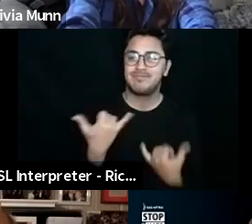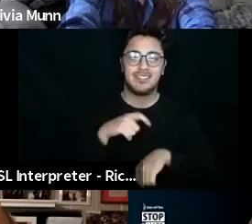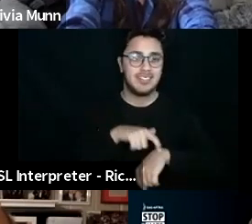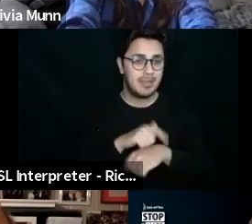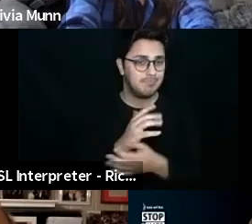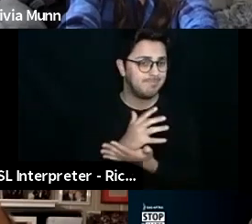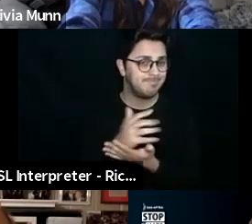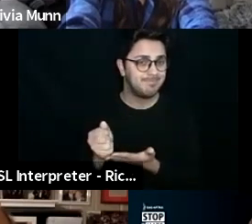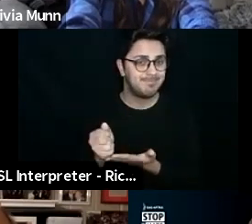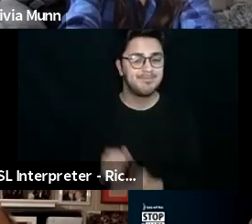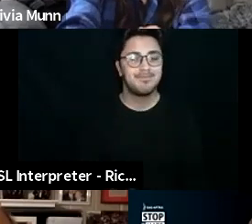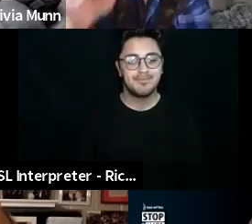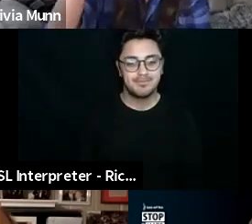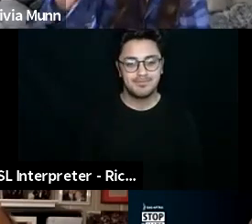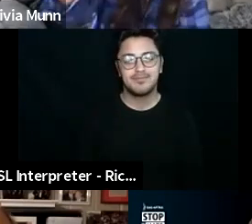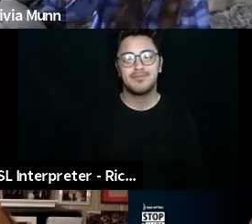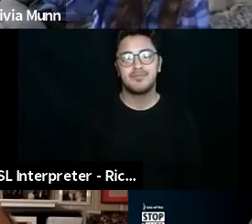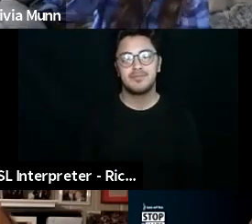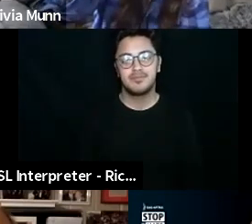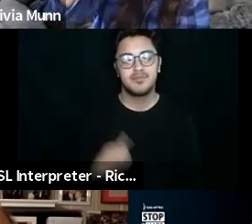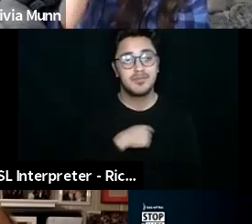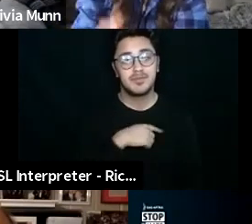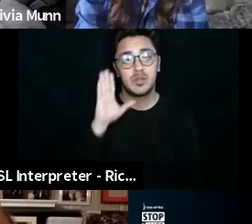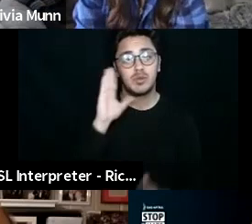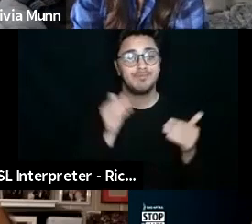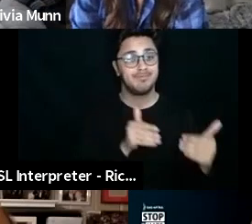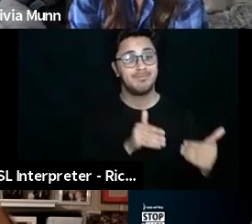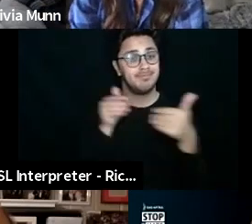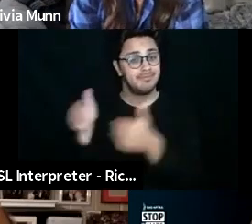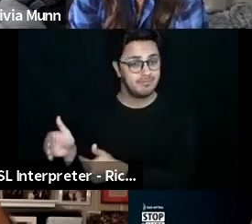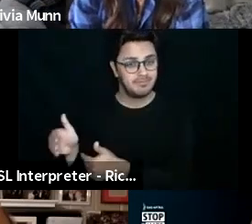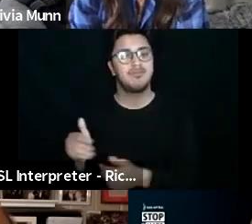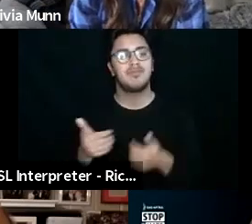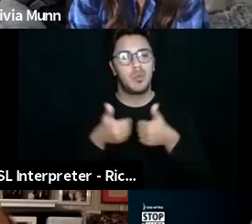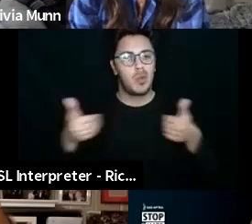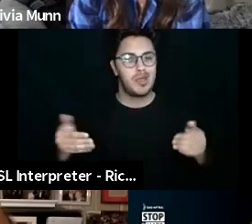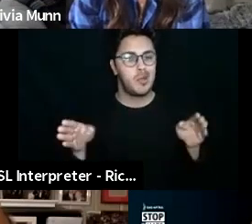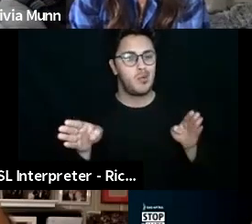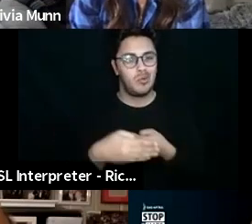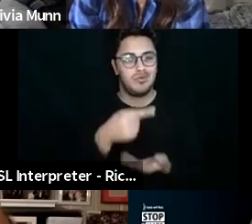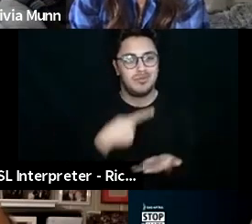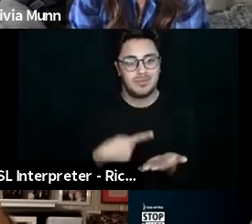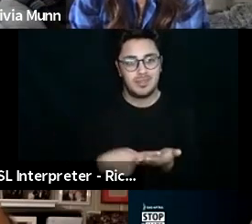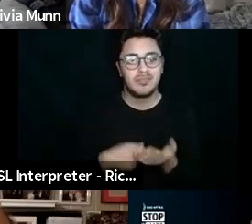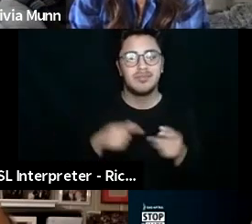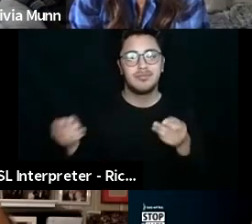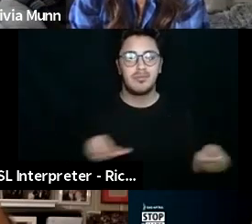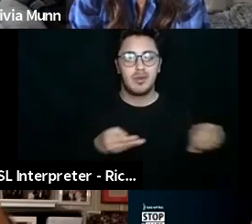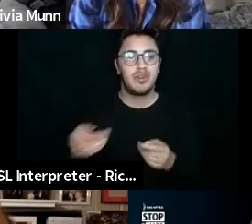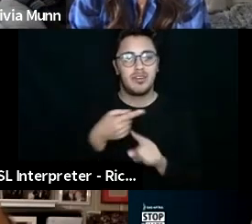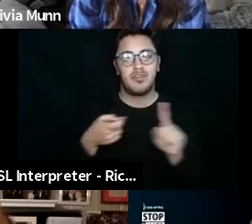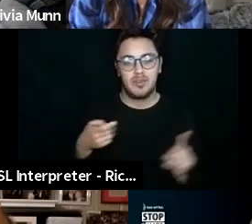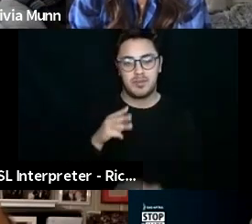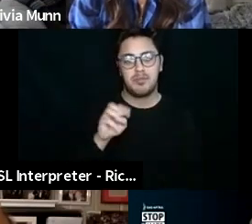stop. And we are going to move into a breakout rooms discussions now that will be moderated by Mary Cavallaro, who's